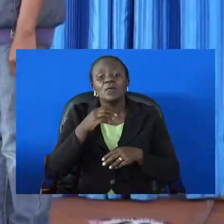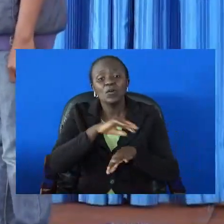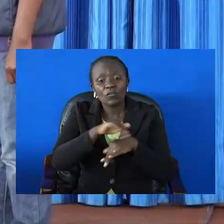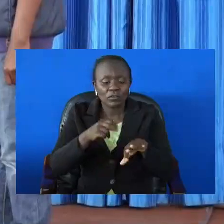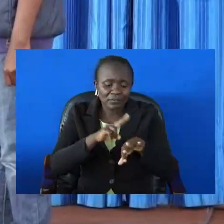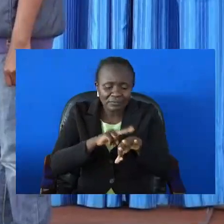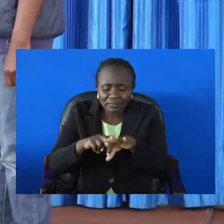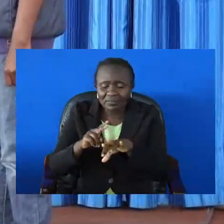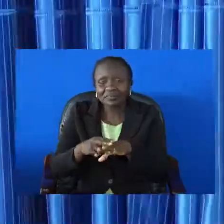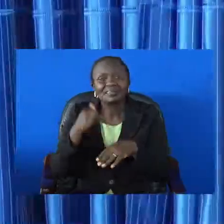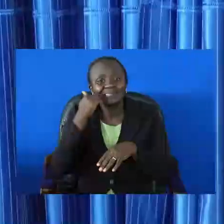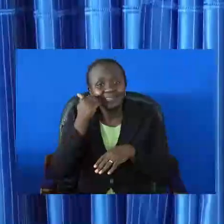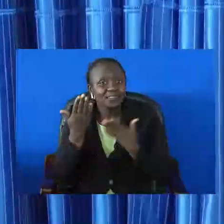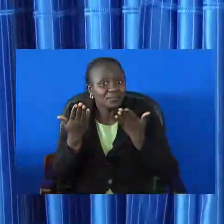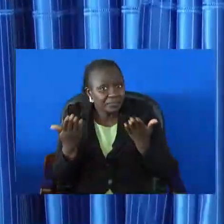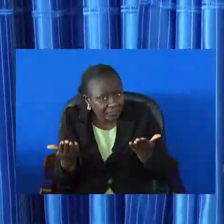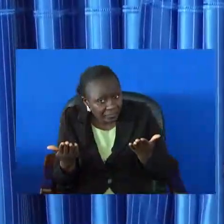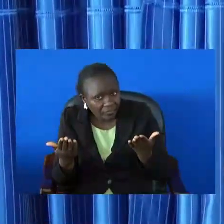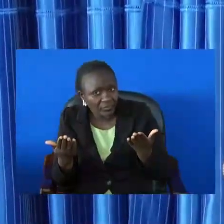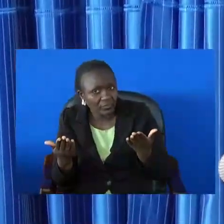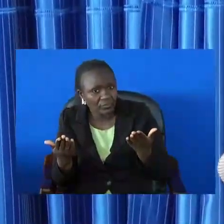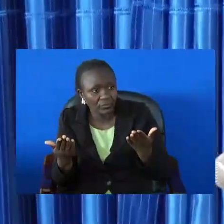leprosy.